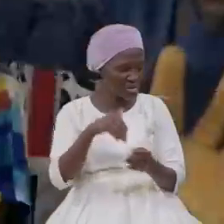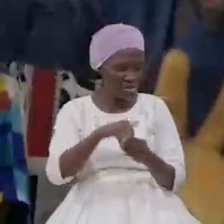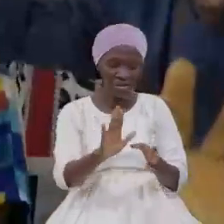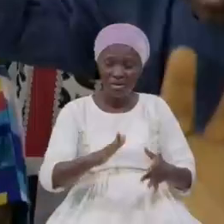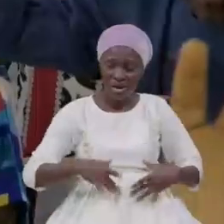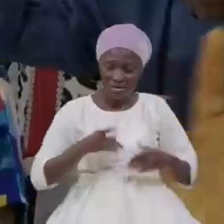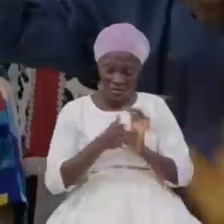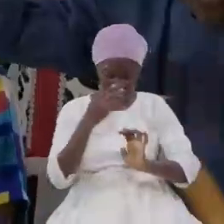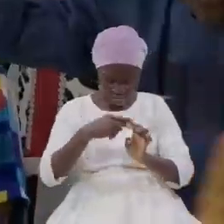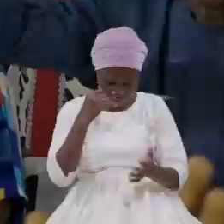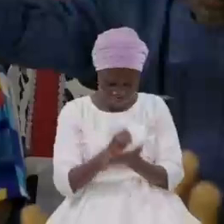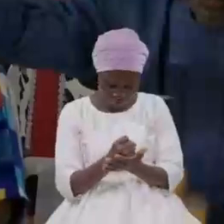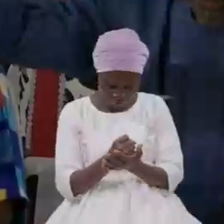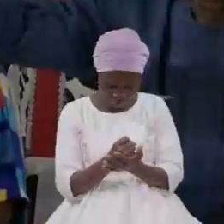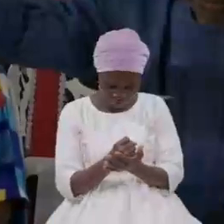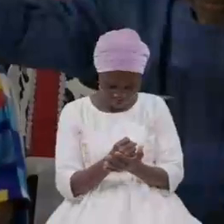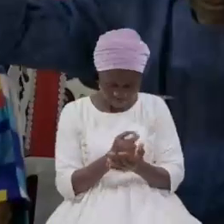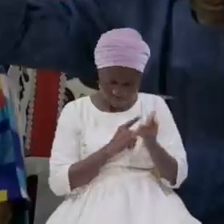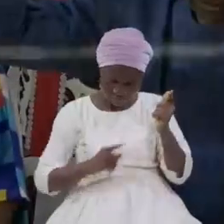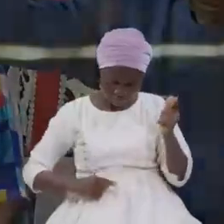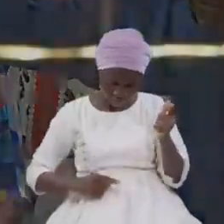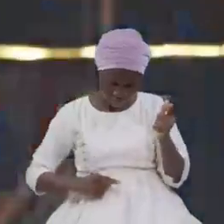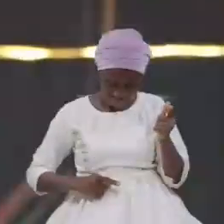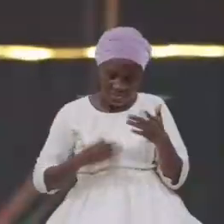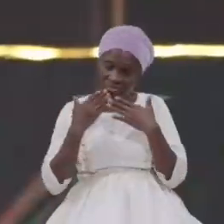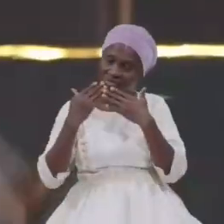name. Lord, thank you.